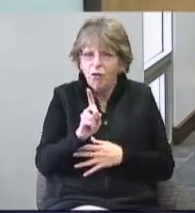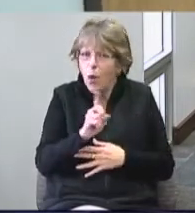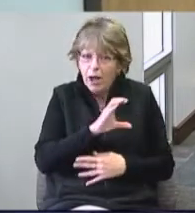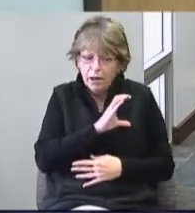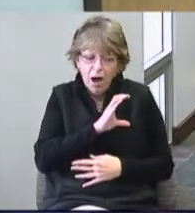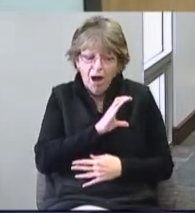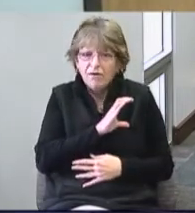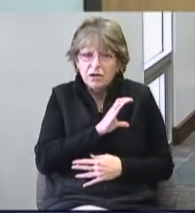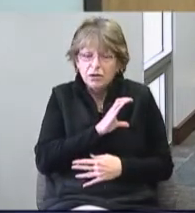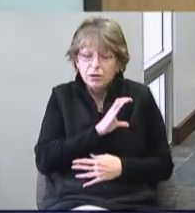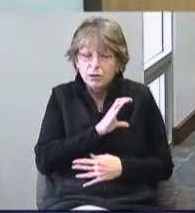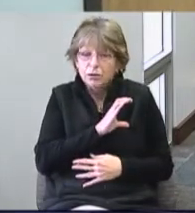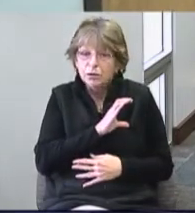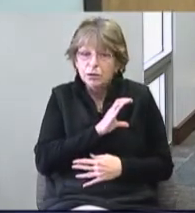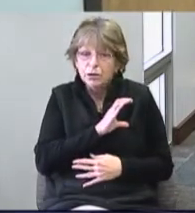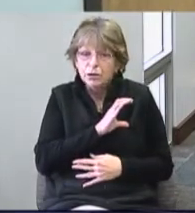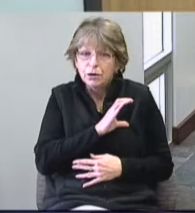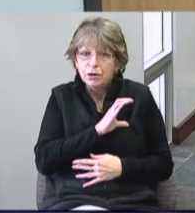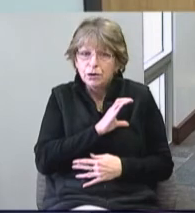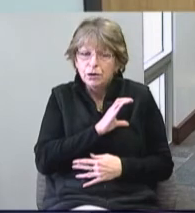to